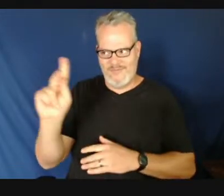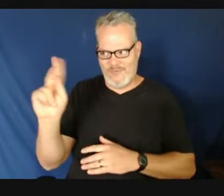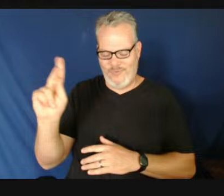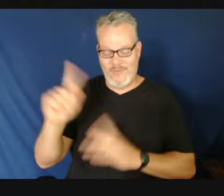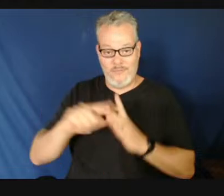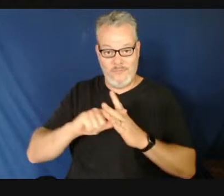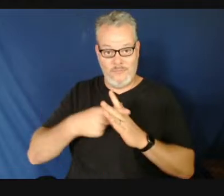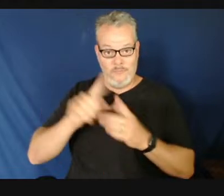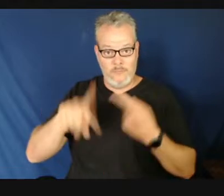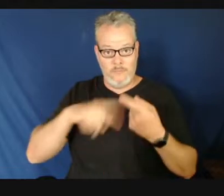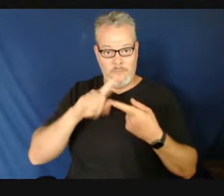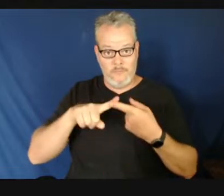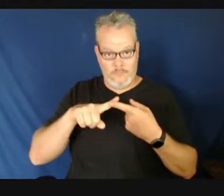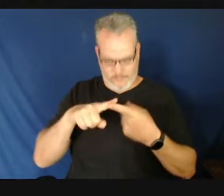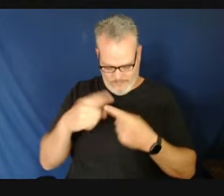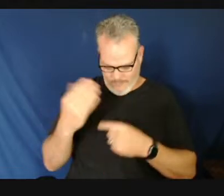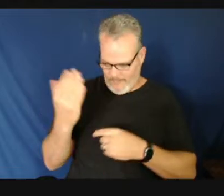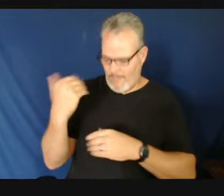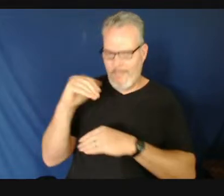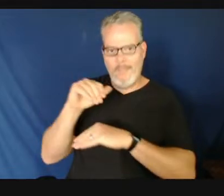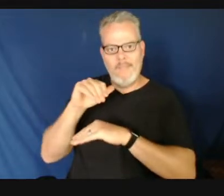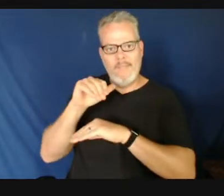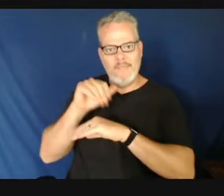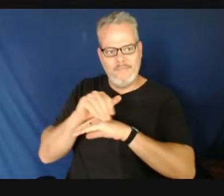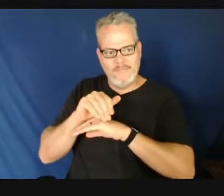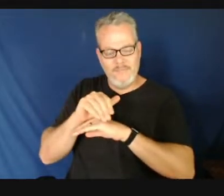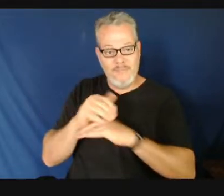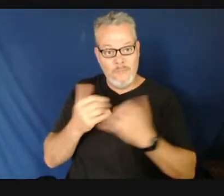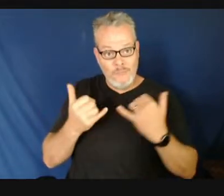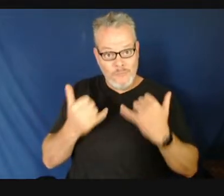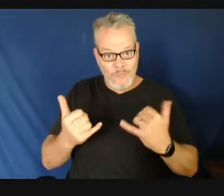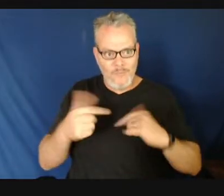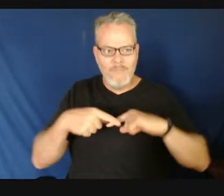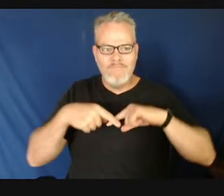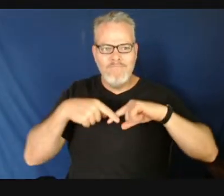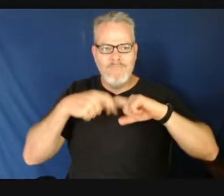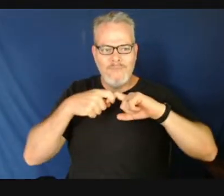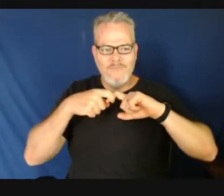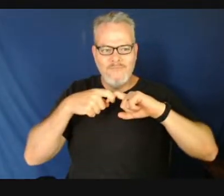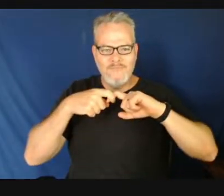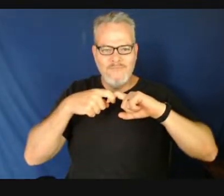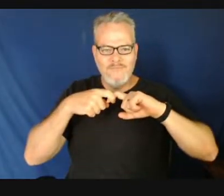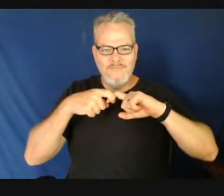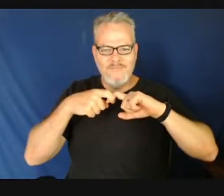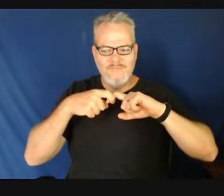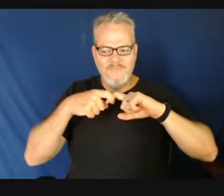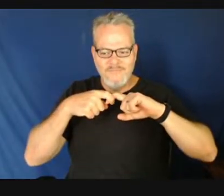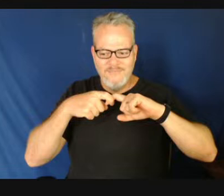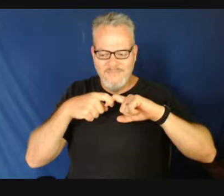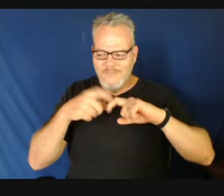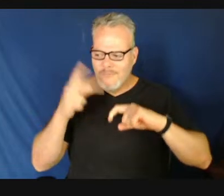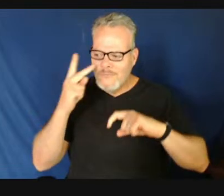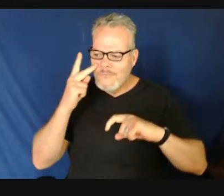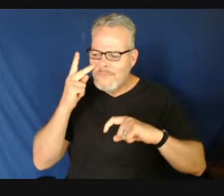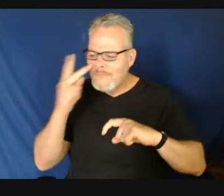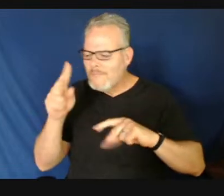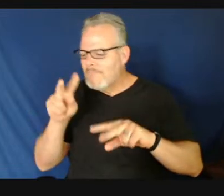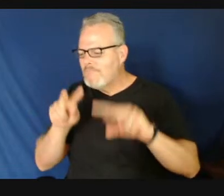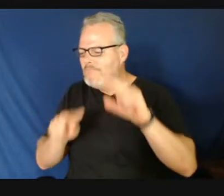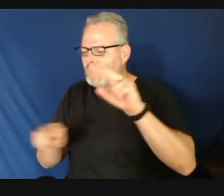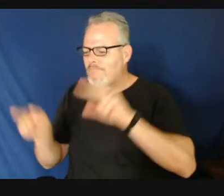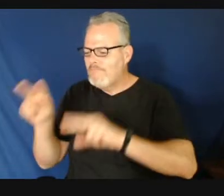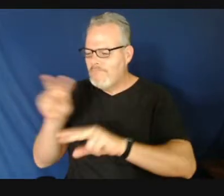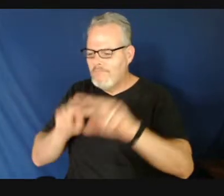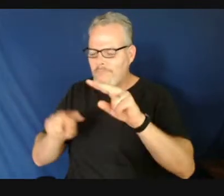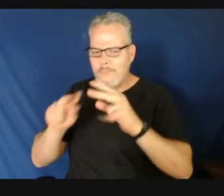night and is currently paused putting out a lot of gas, but we're kind of just